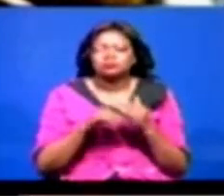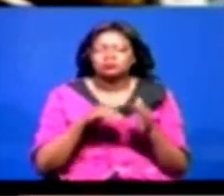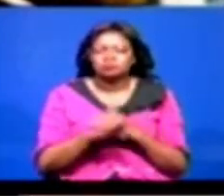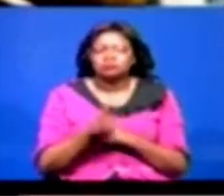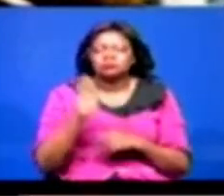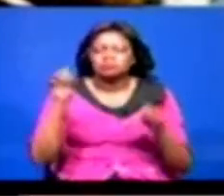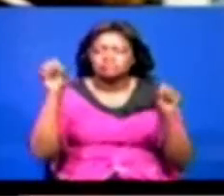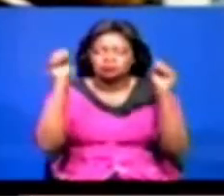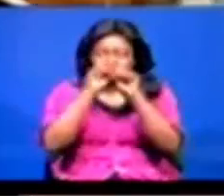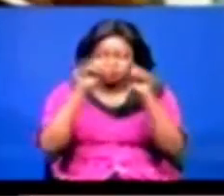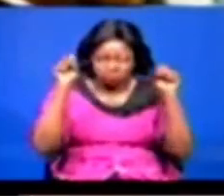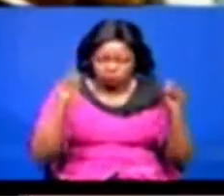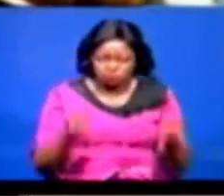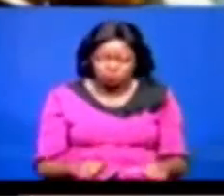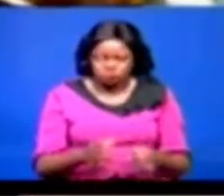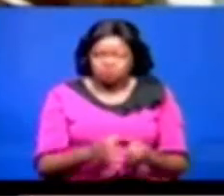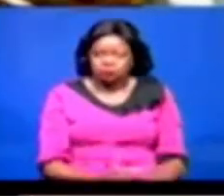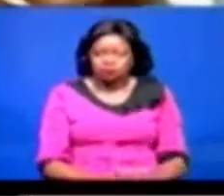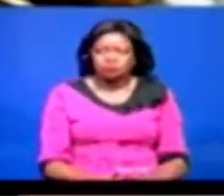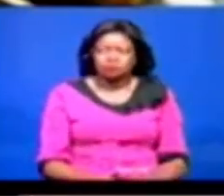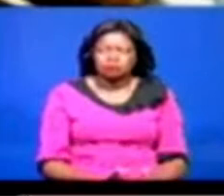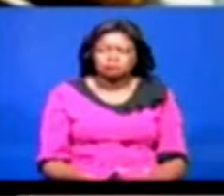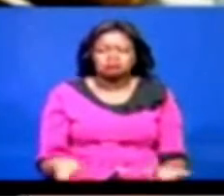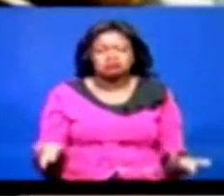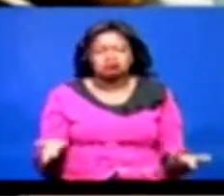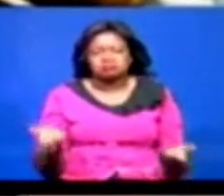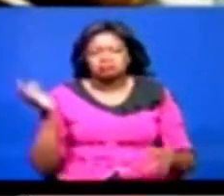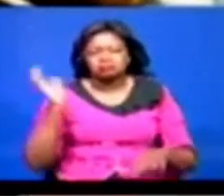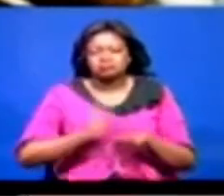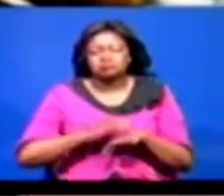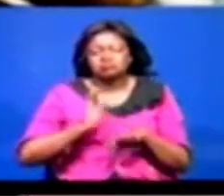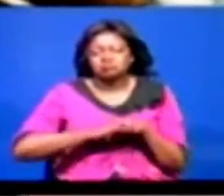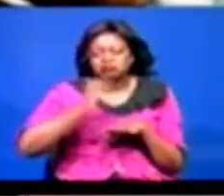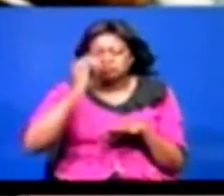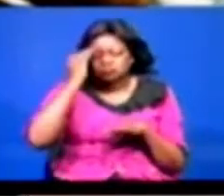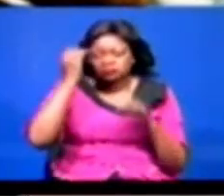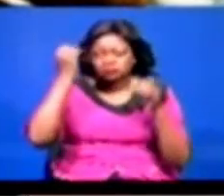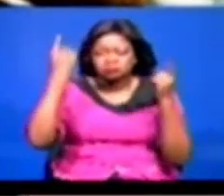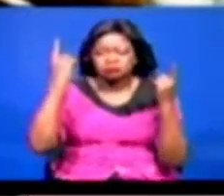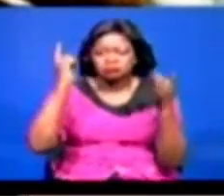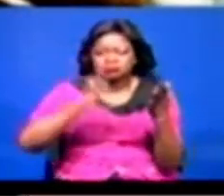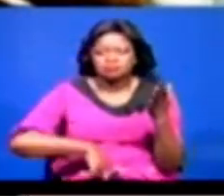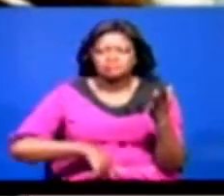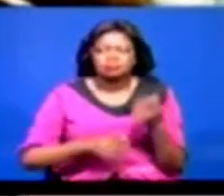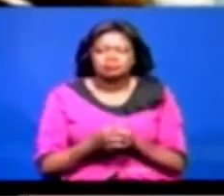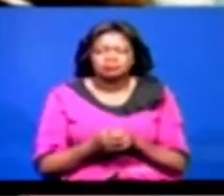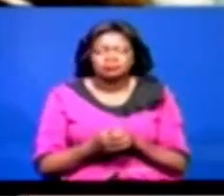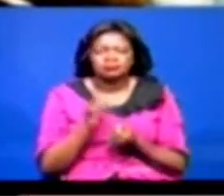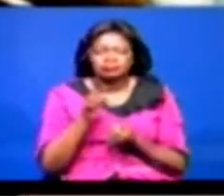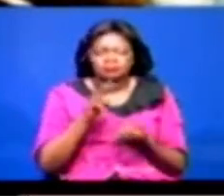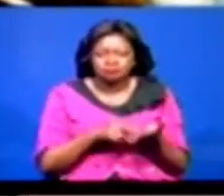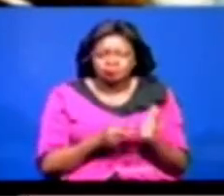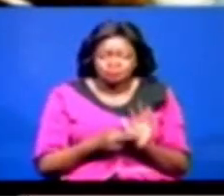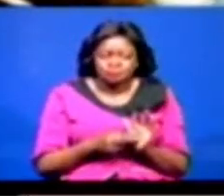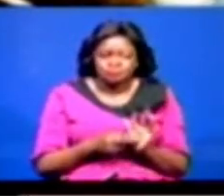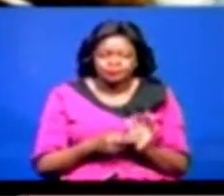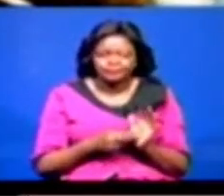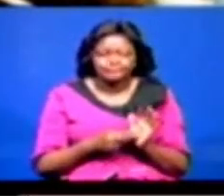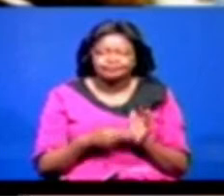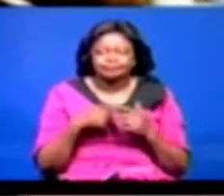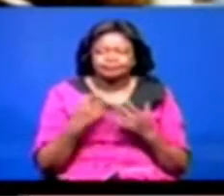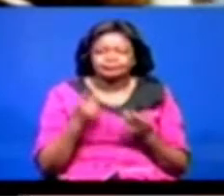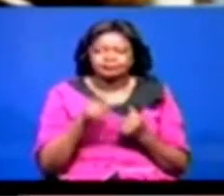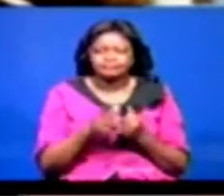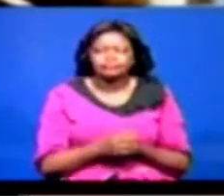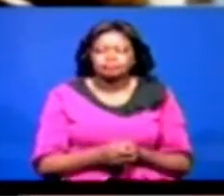For a good, perhaps, mental understanding of what this means or how this